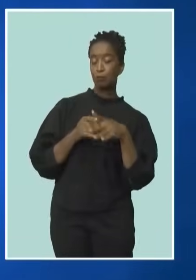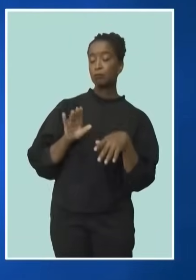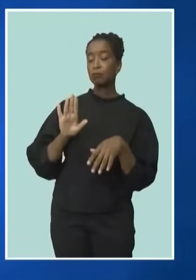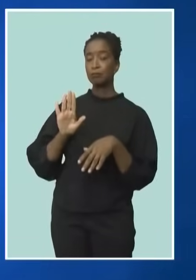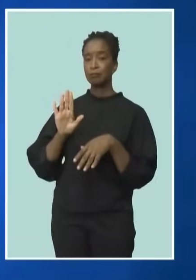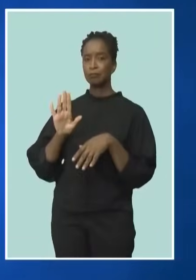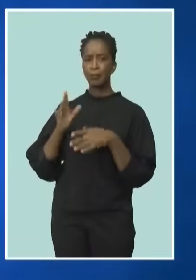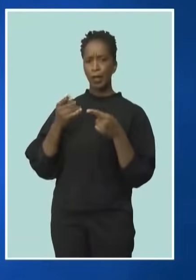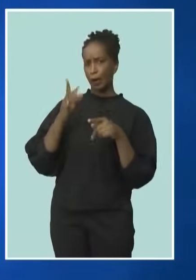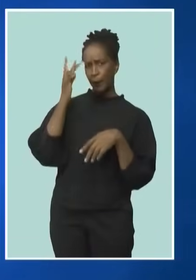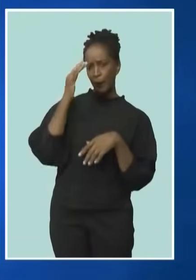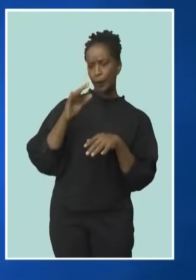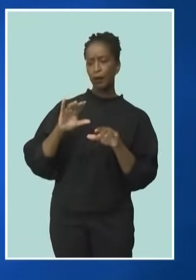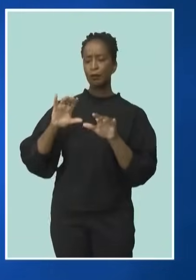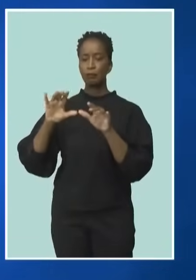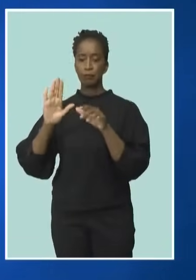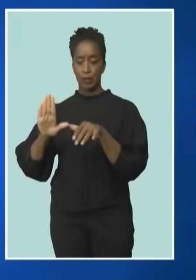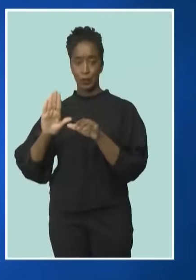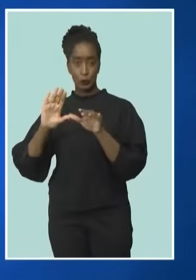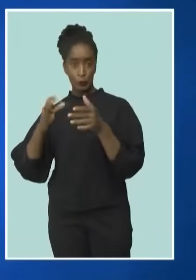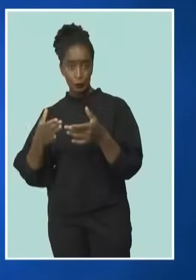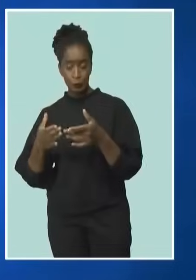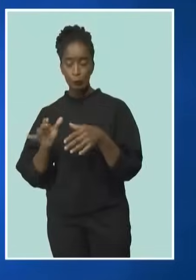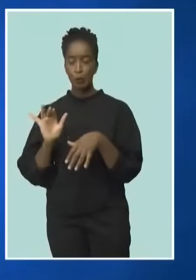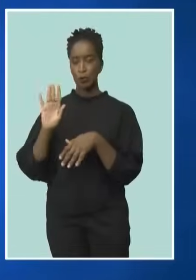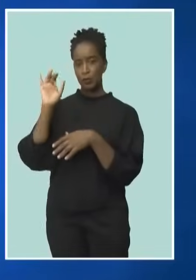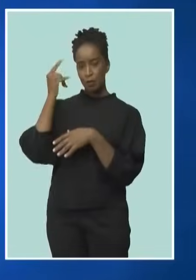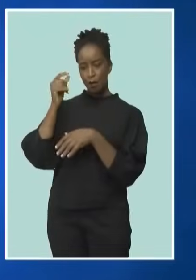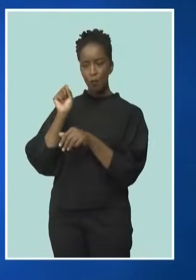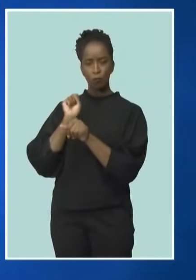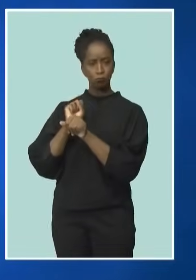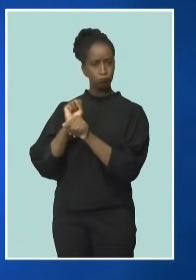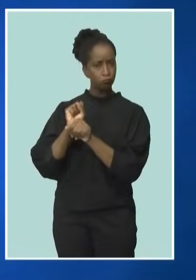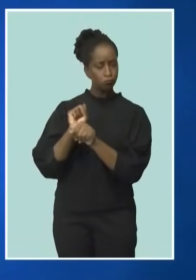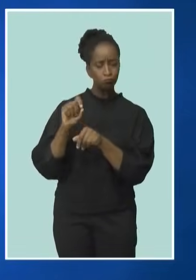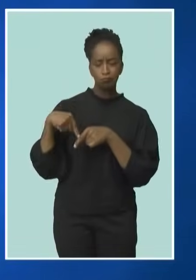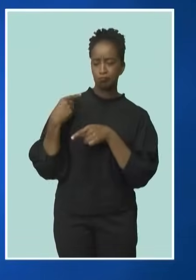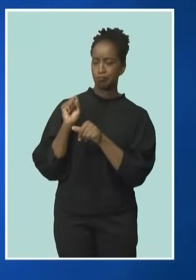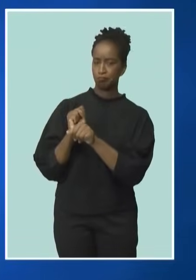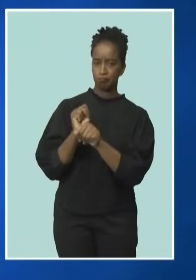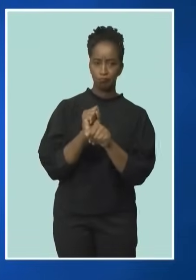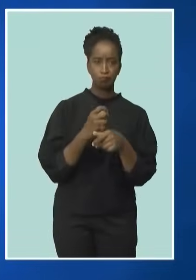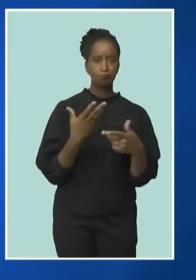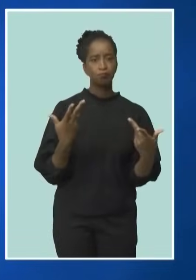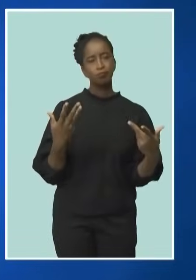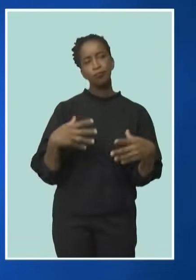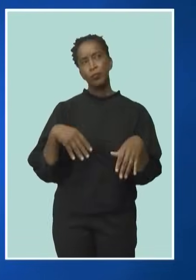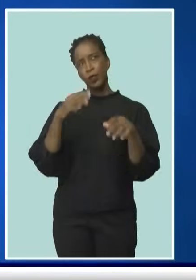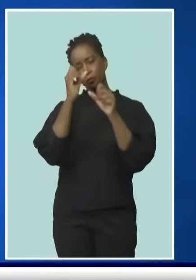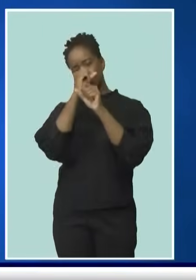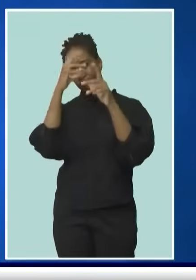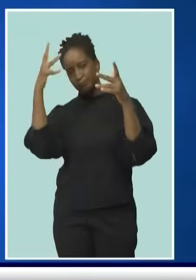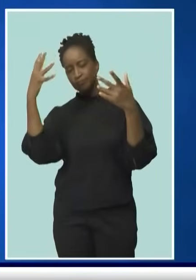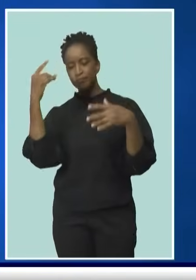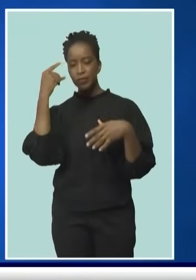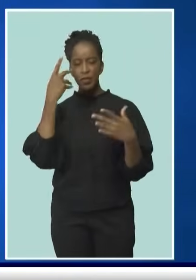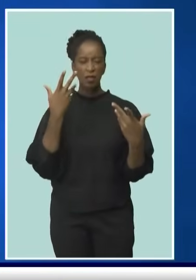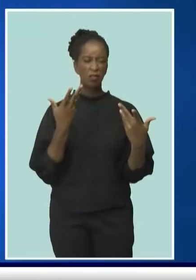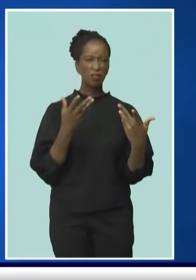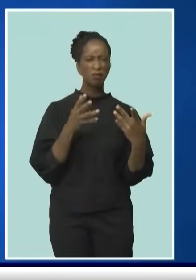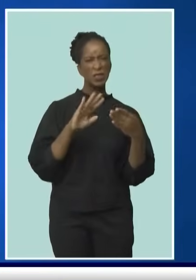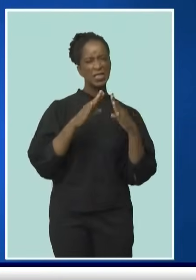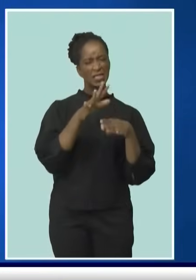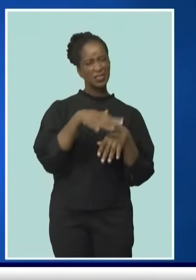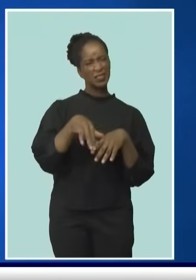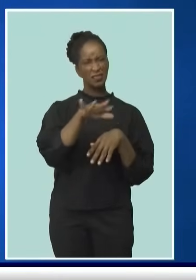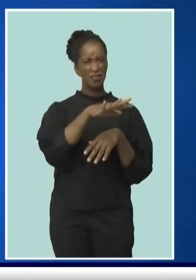organization and the government. We envision that if you're going to be doing basically supermarket runs and within the city area and so on, you don't